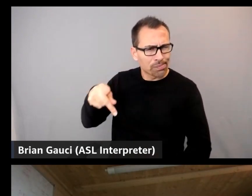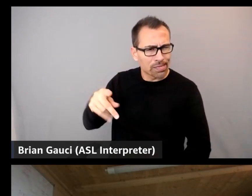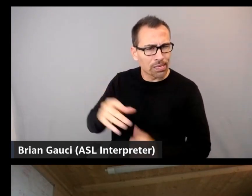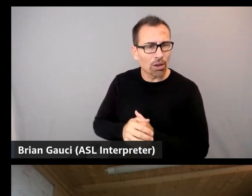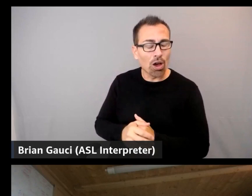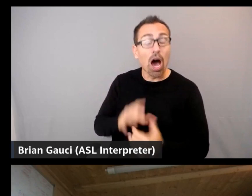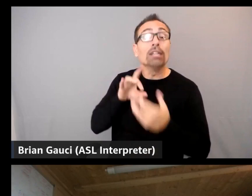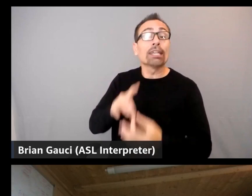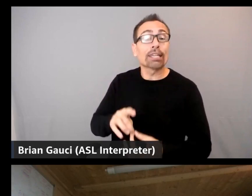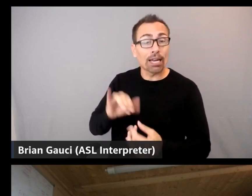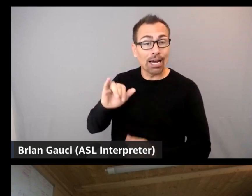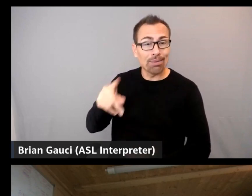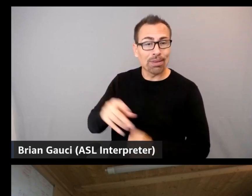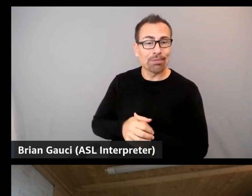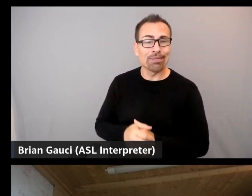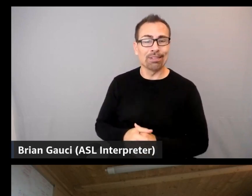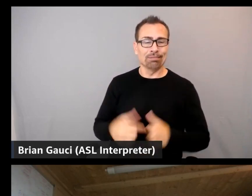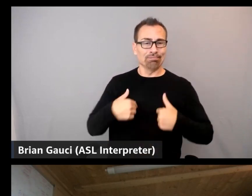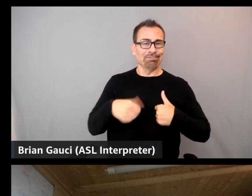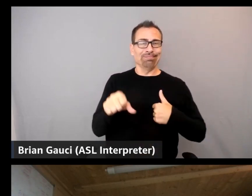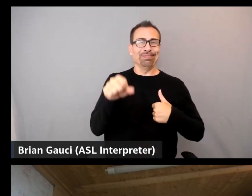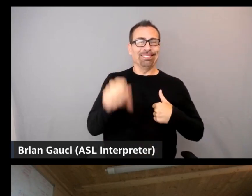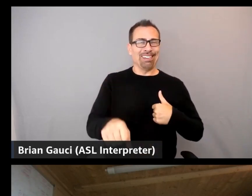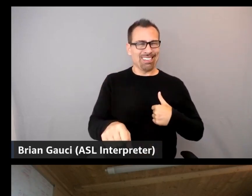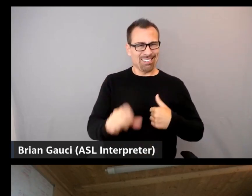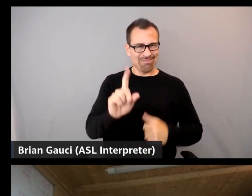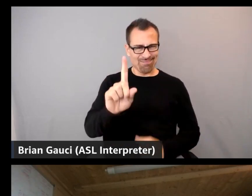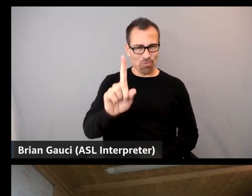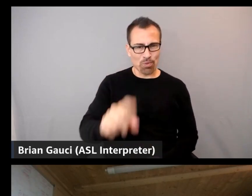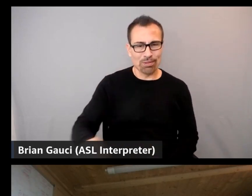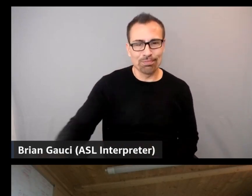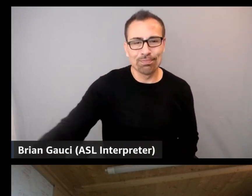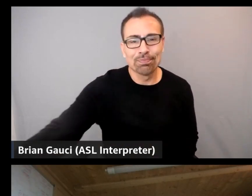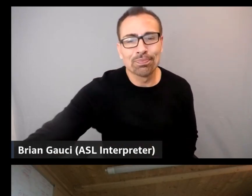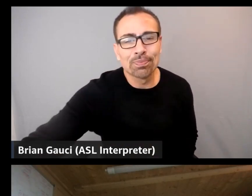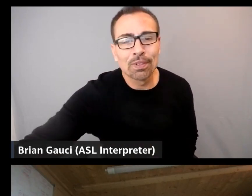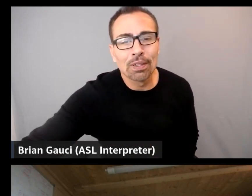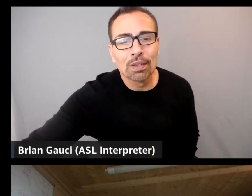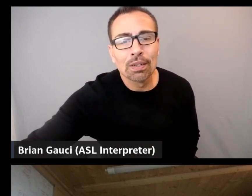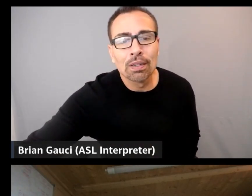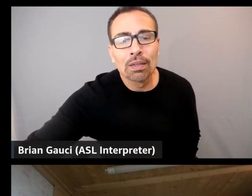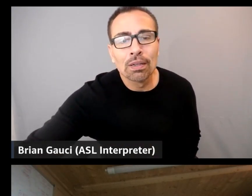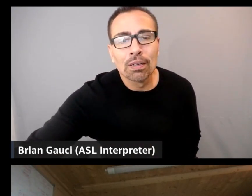IPs managed? I can indeed. I'm just going to show you one here.